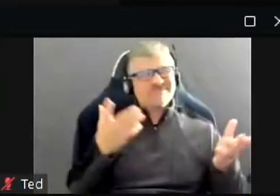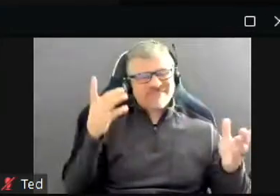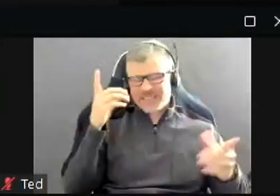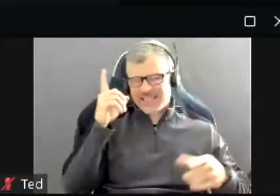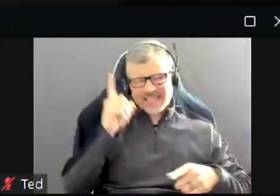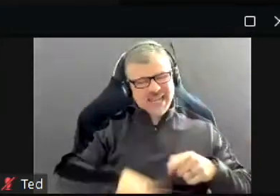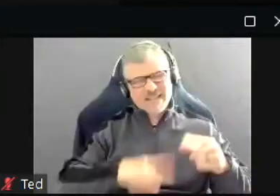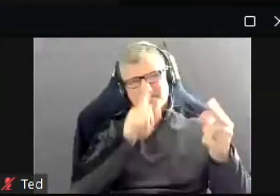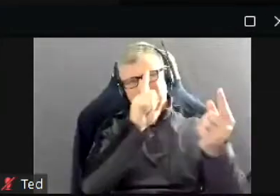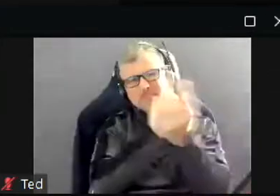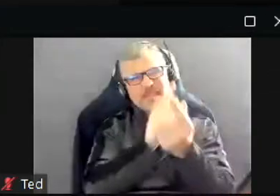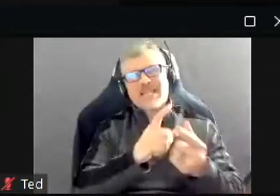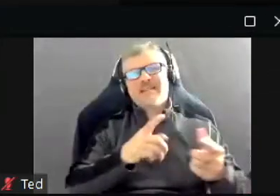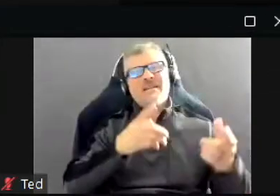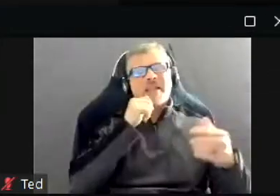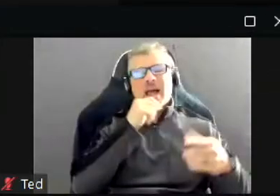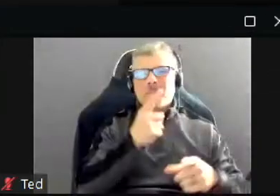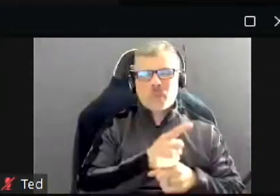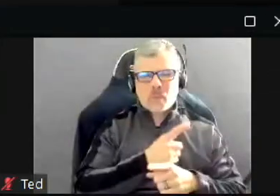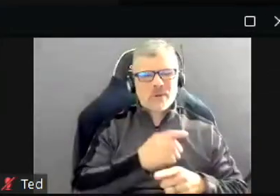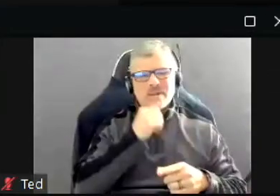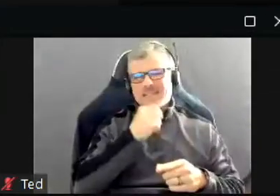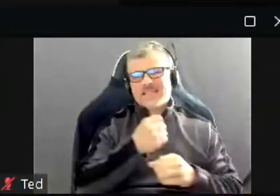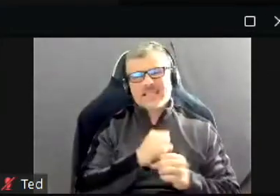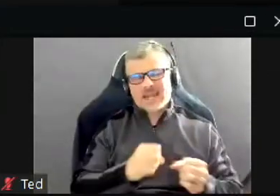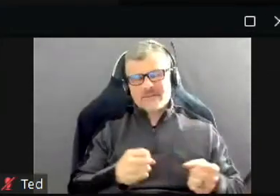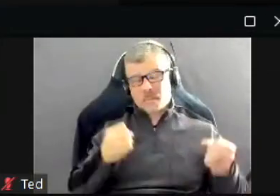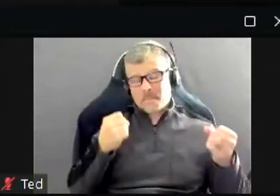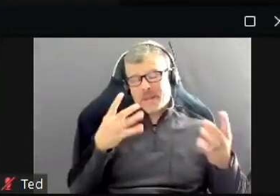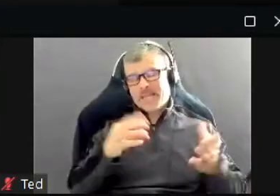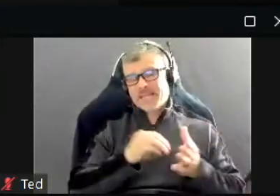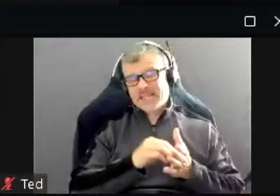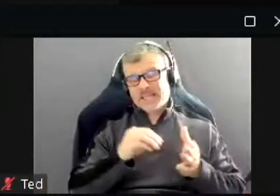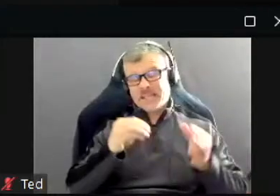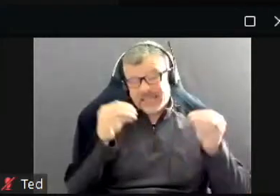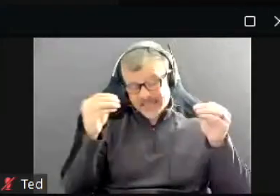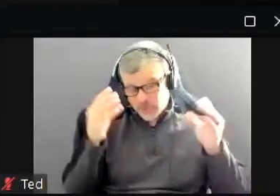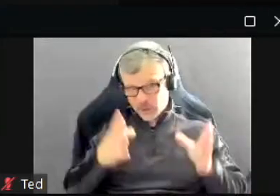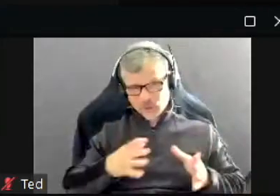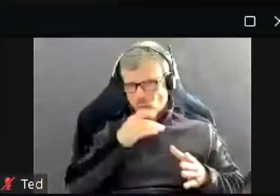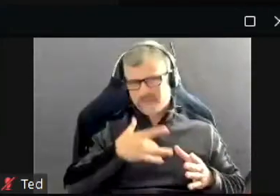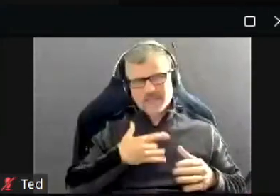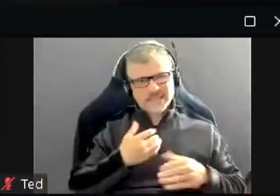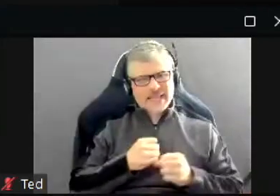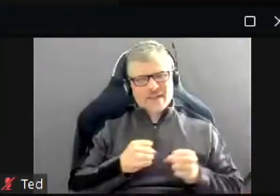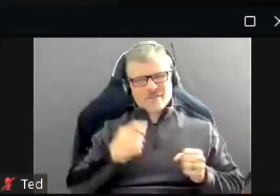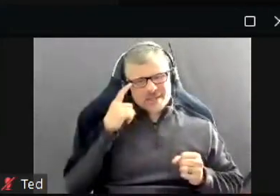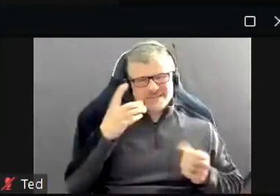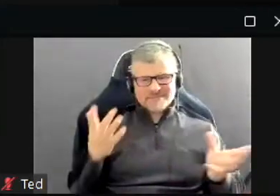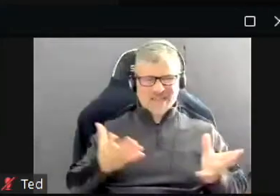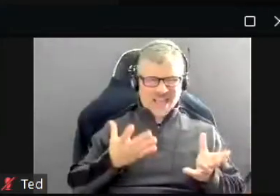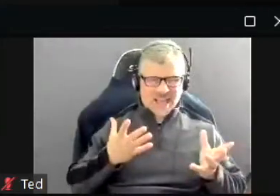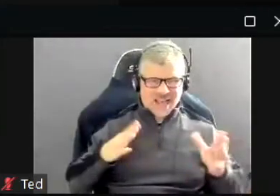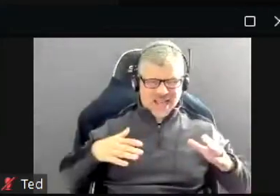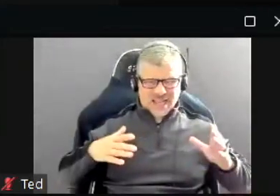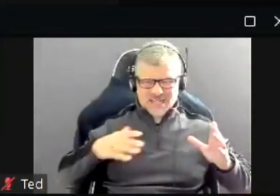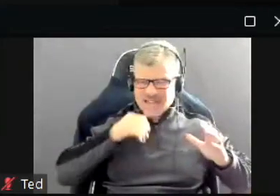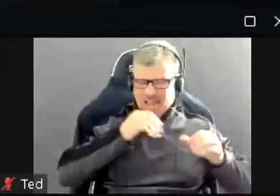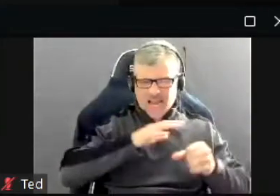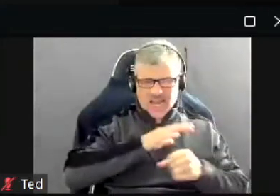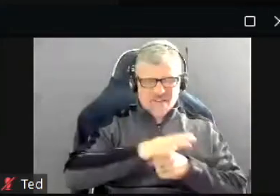or safe. A lot of students and teachers don't feel safe because of the lack of human